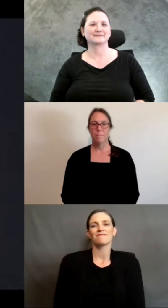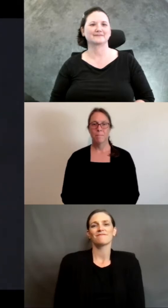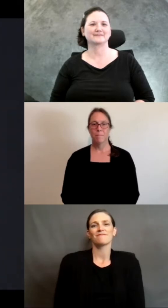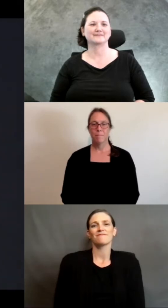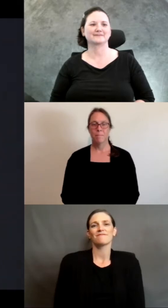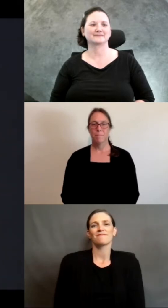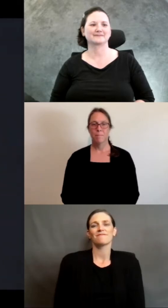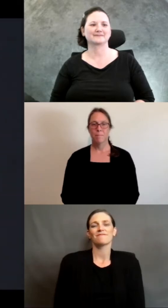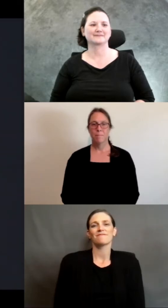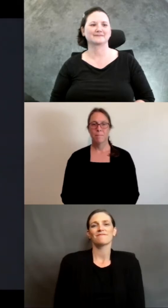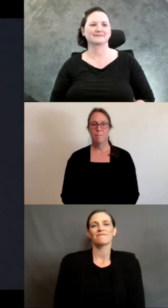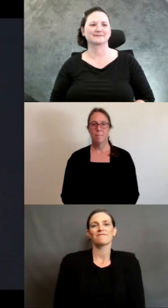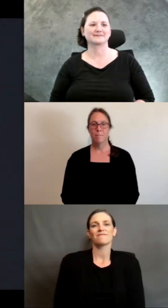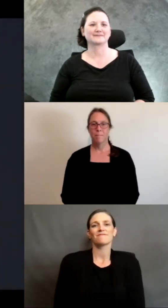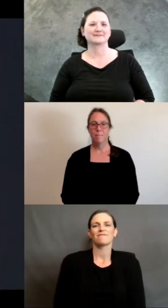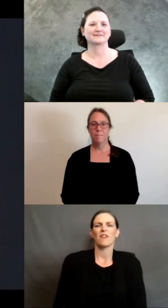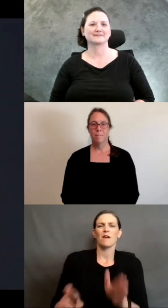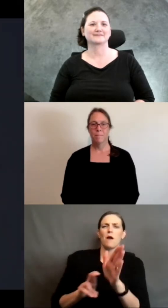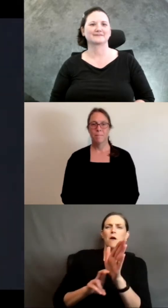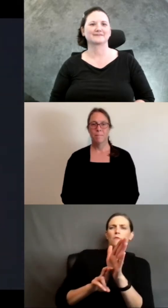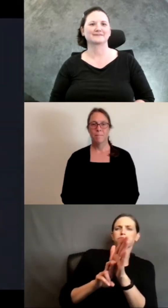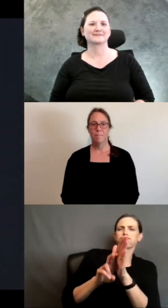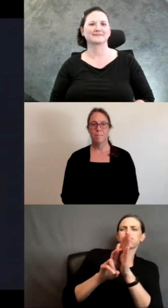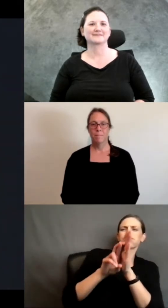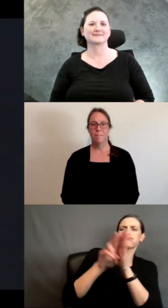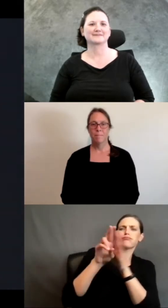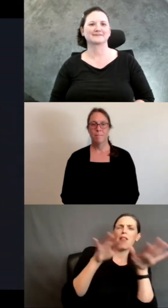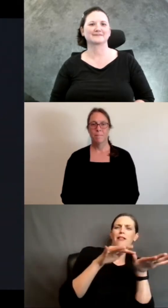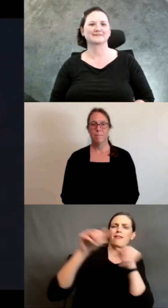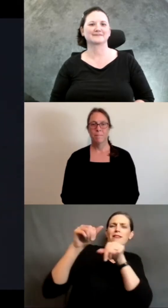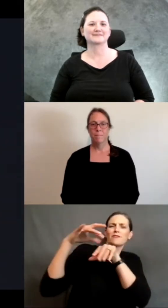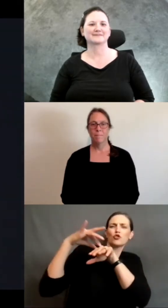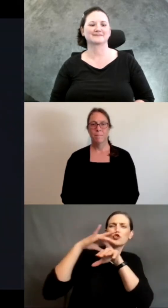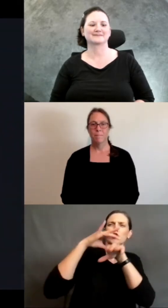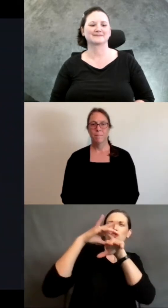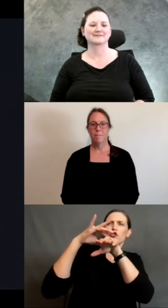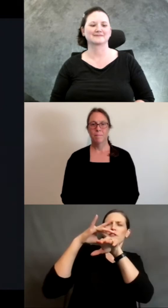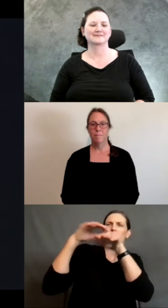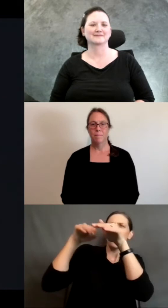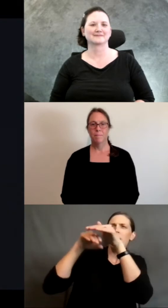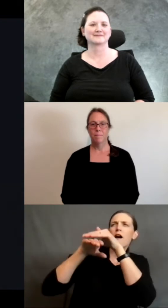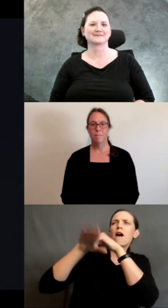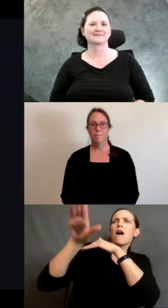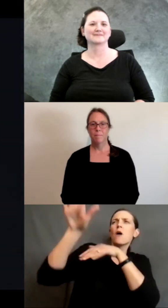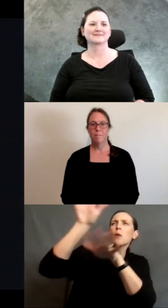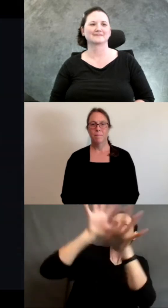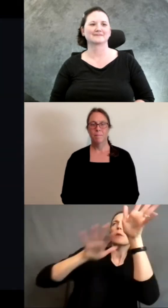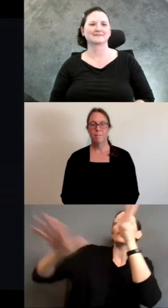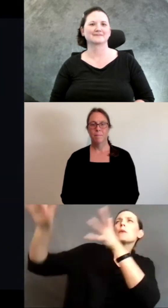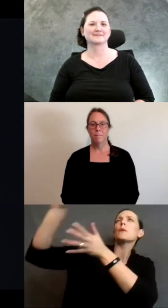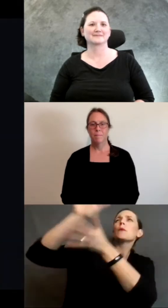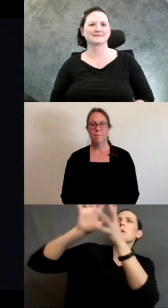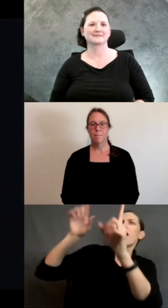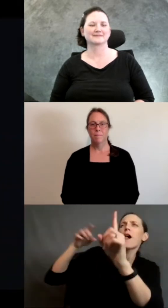The spaceship moves out of Earth's orbit into outer space and toward the destination planet.